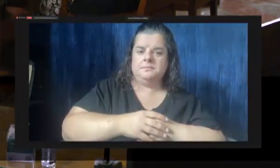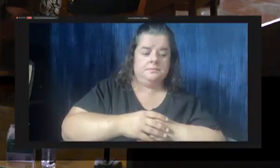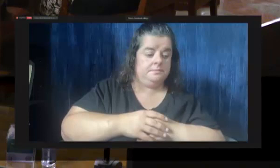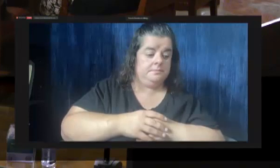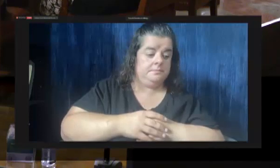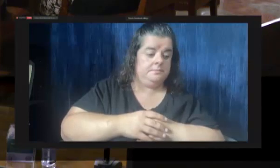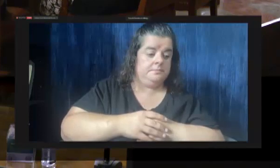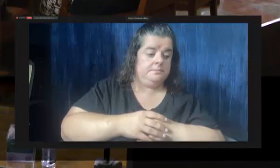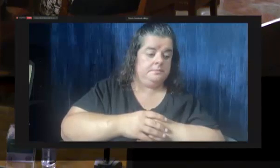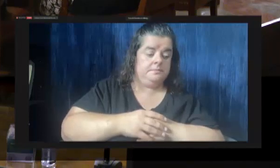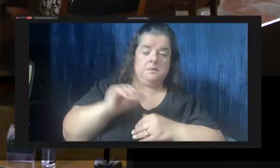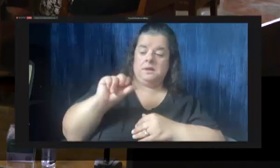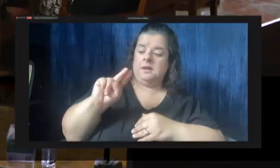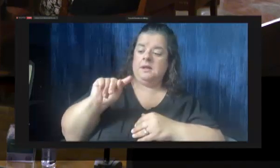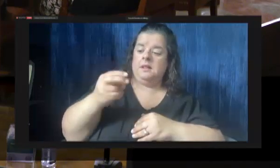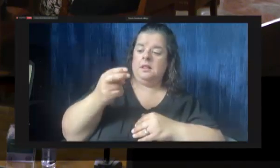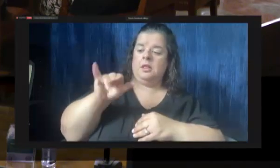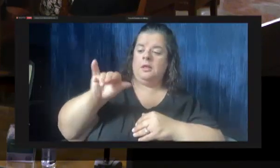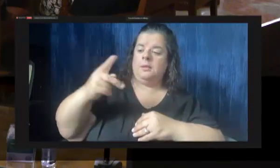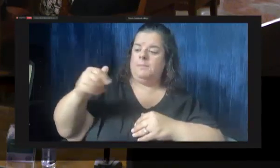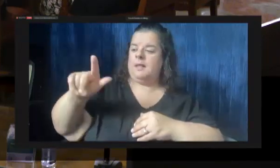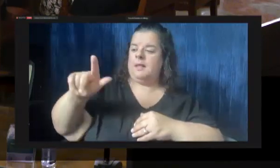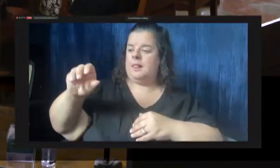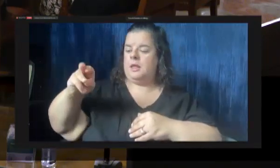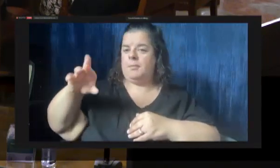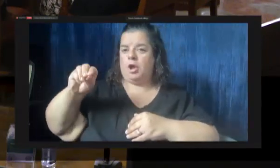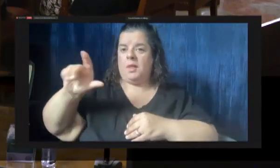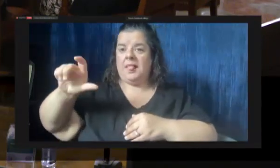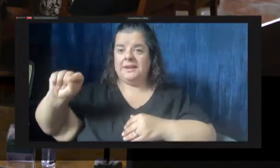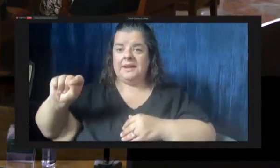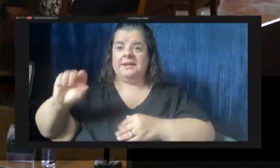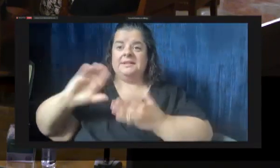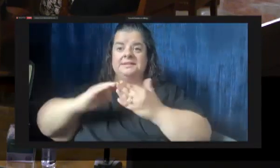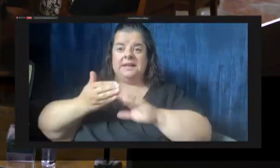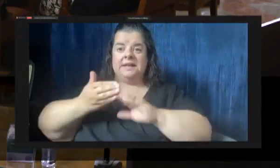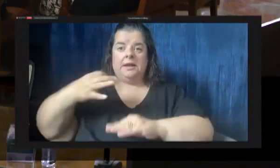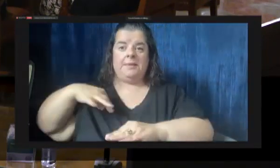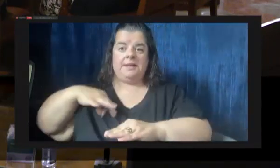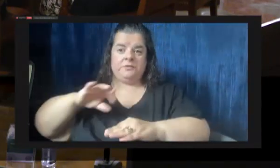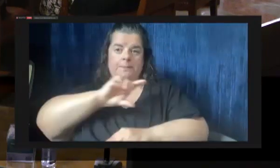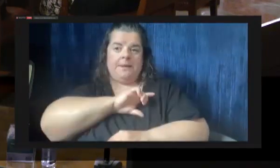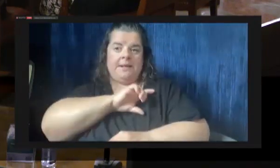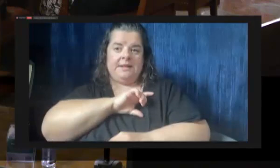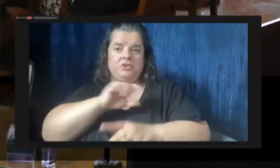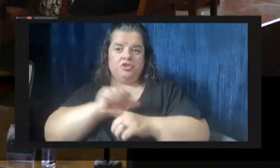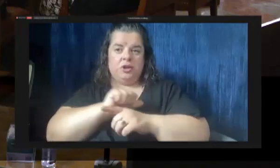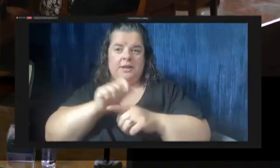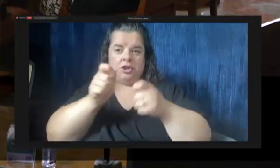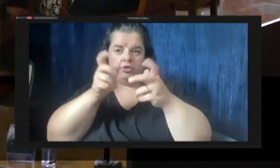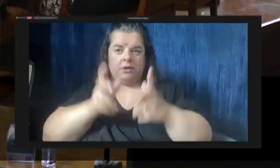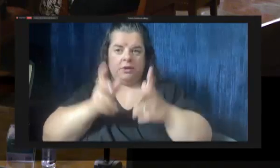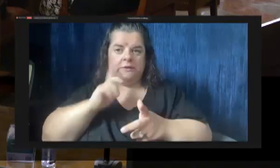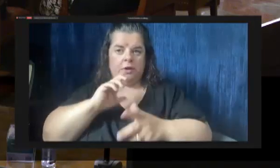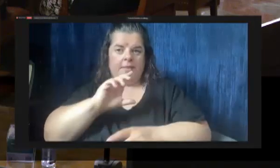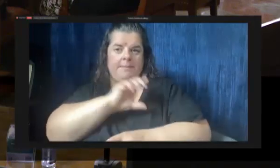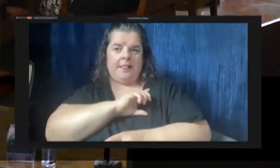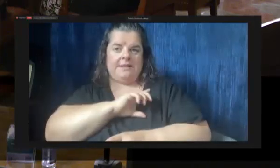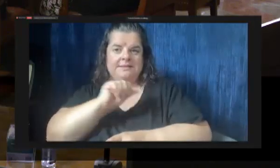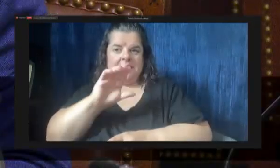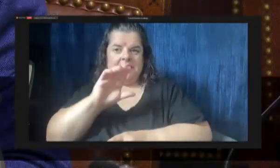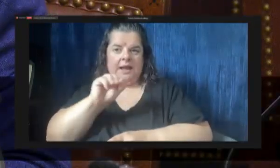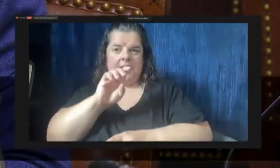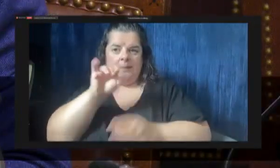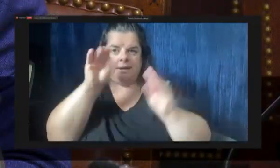Anthony Palermo, Lieutenant, City of Pittsburgh Police, current training director at the Police Academy. Got it. You want to just fill us in on, you know,